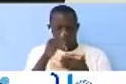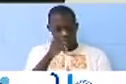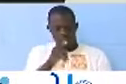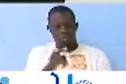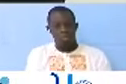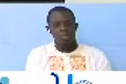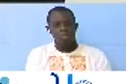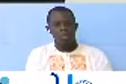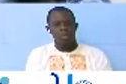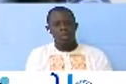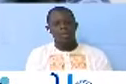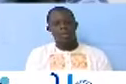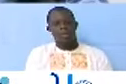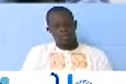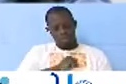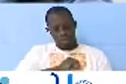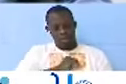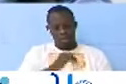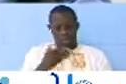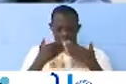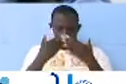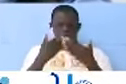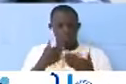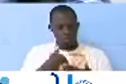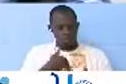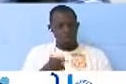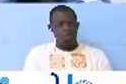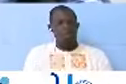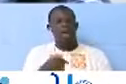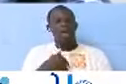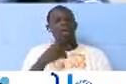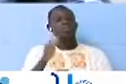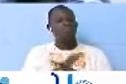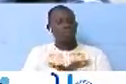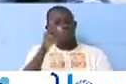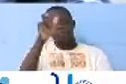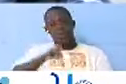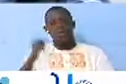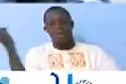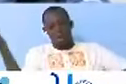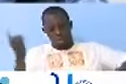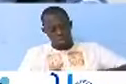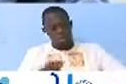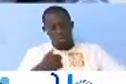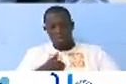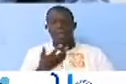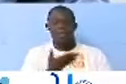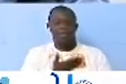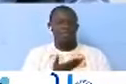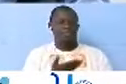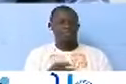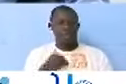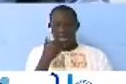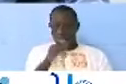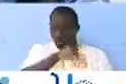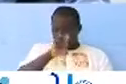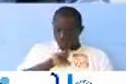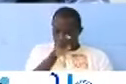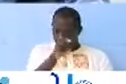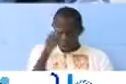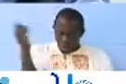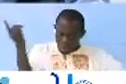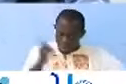said to me that I was beaten. I said to him, you were